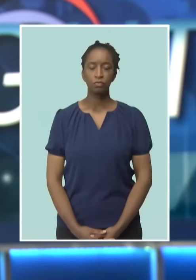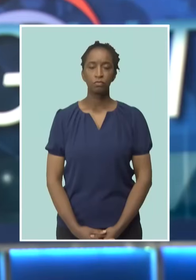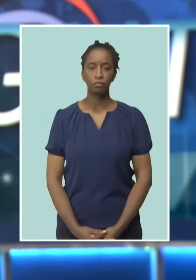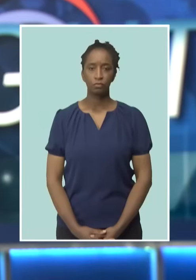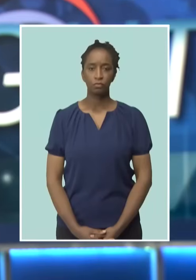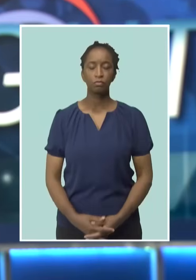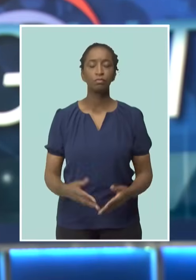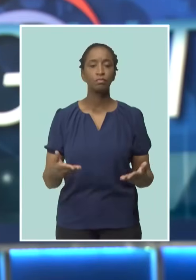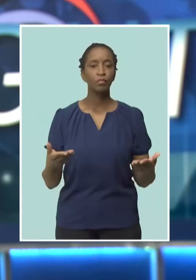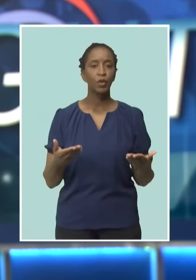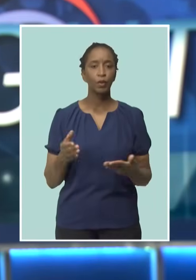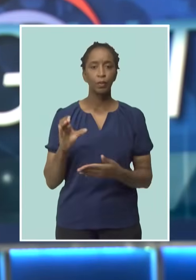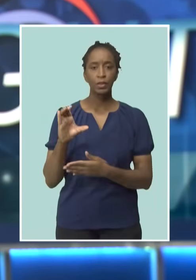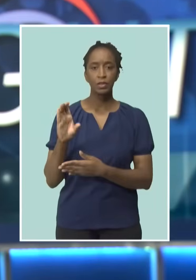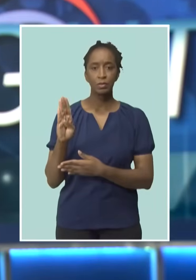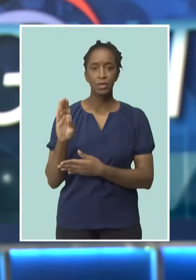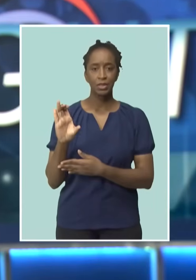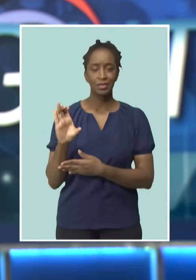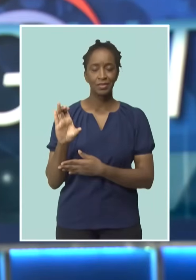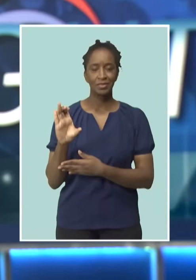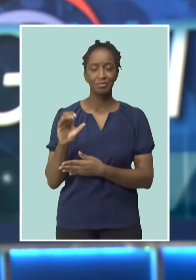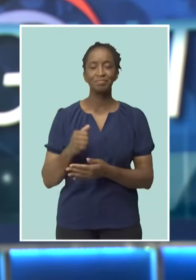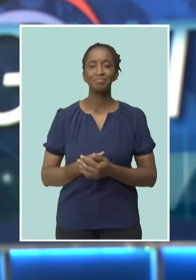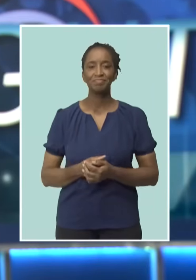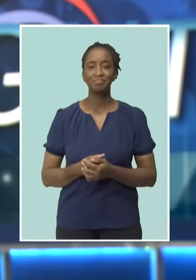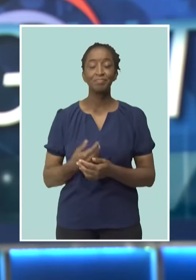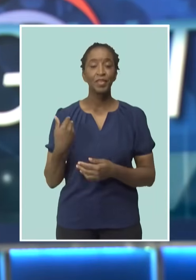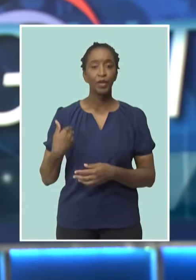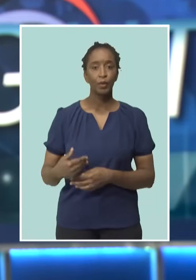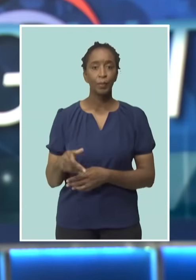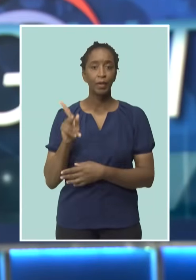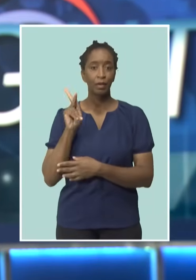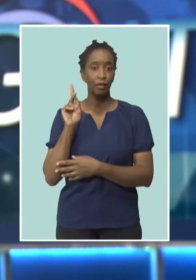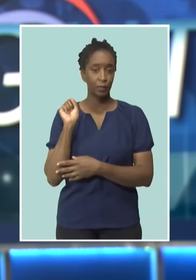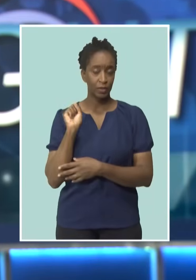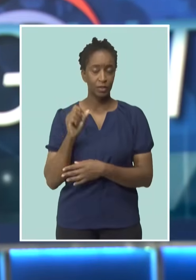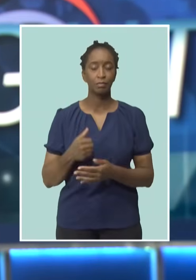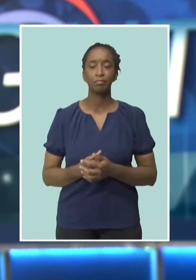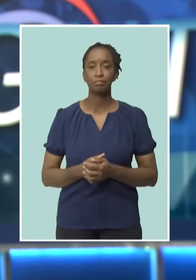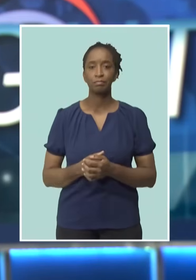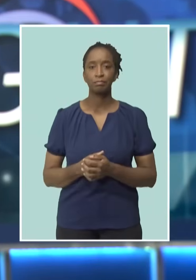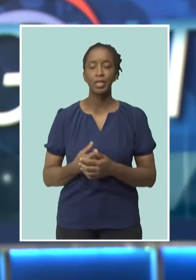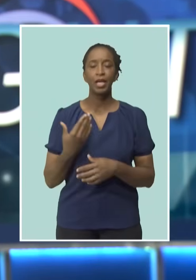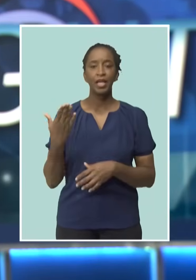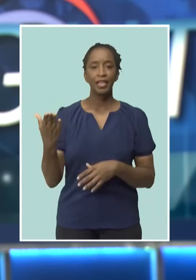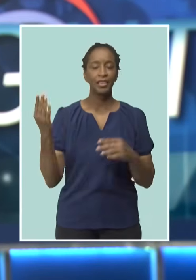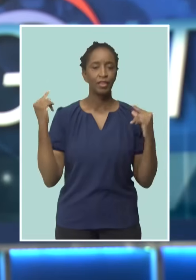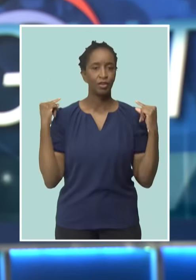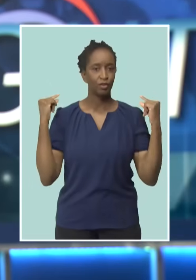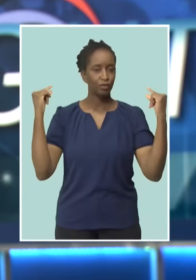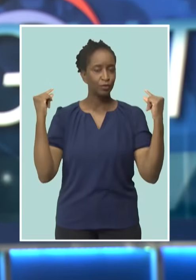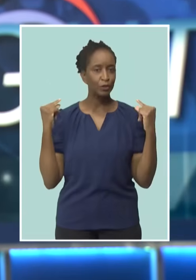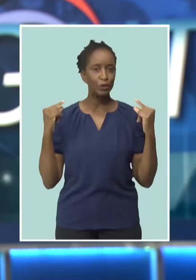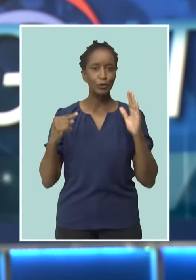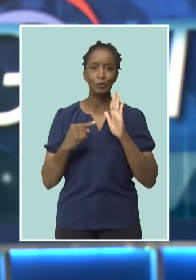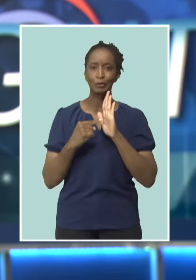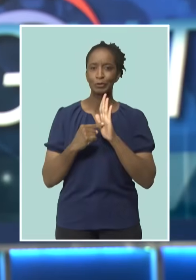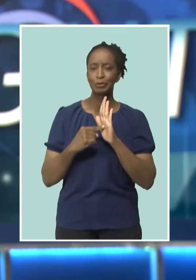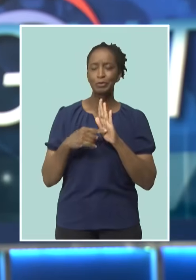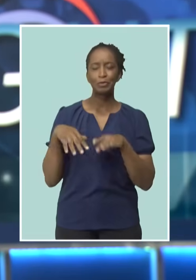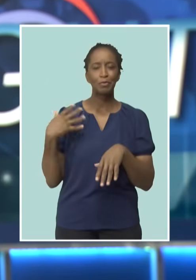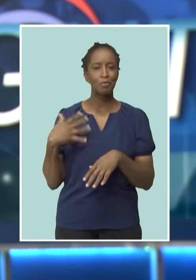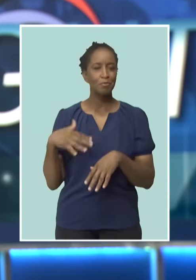Welcome to CBC NewsNight. I'm Kimberly Skeet. It was quite a show at the Garfield Sobers Gymnasium as Mr.